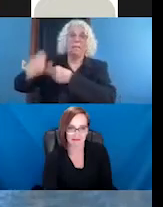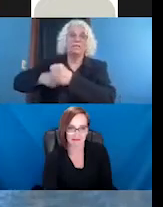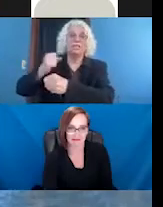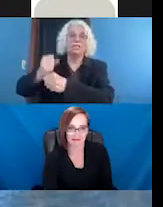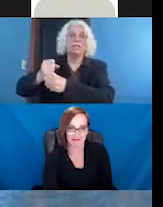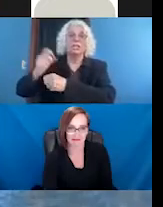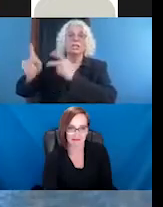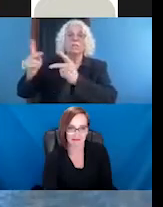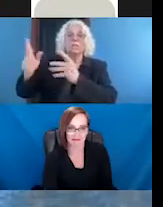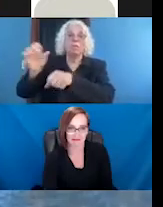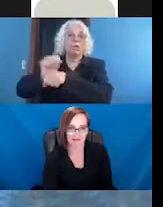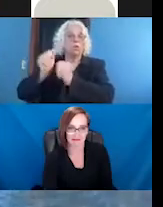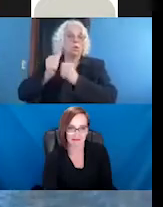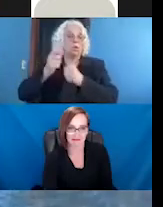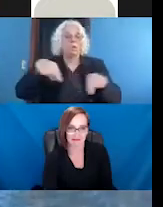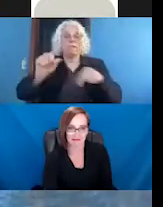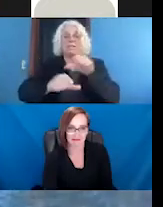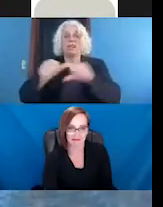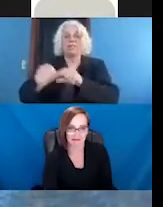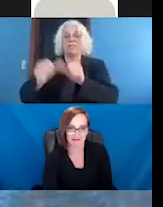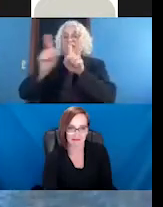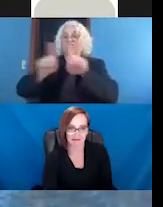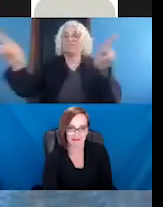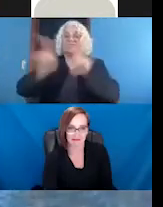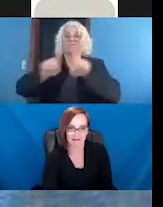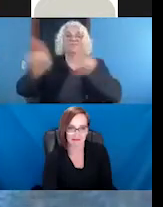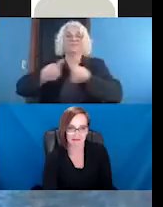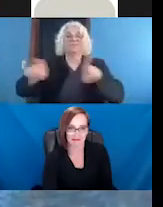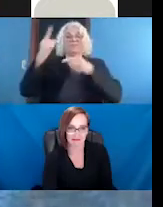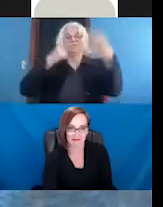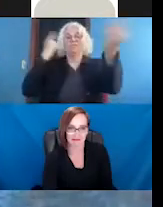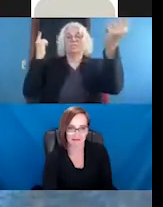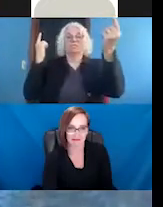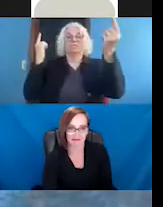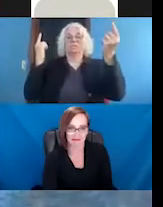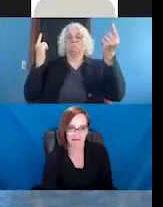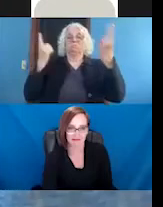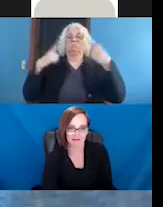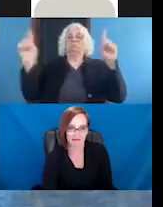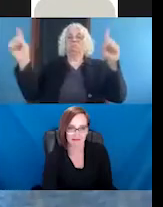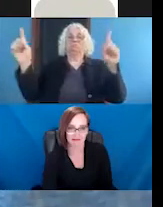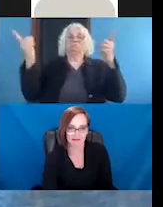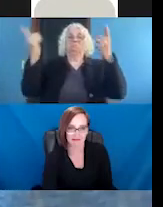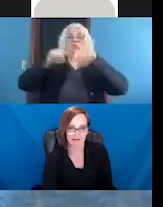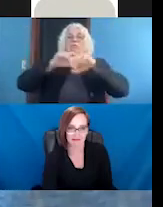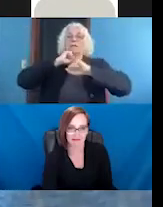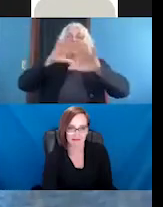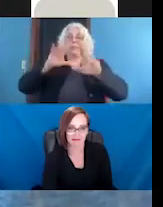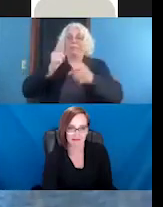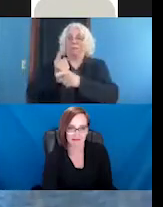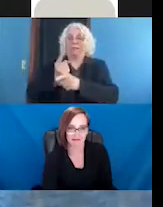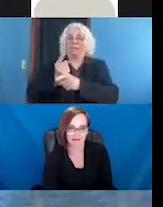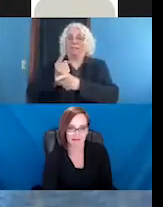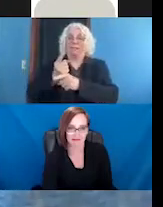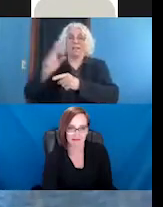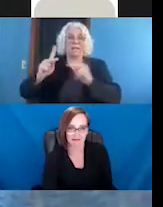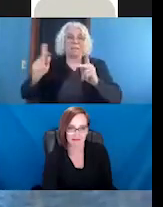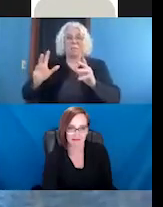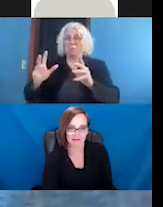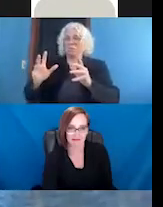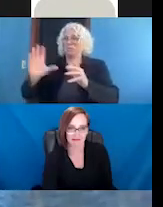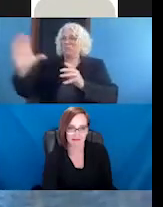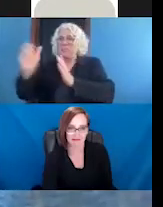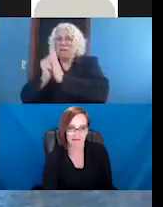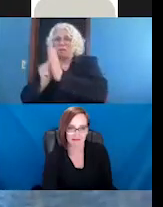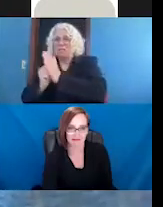to work with each other. People couldn't get anything done. And you had all of these different groups, pushing their own agenda.